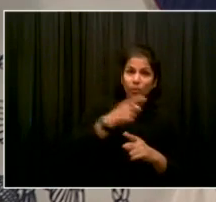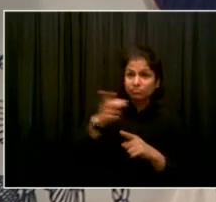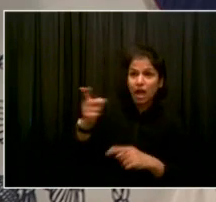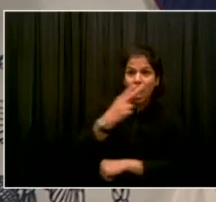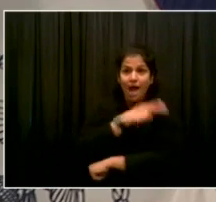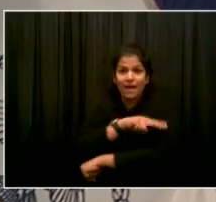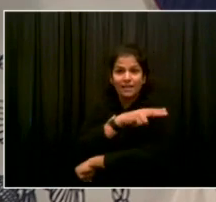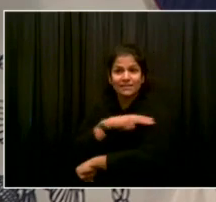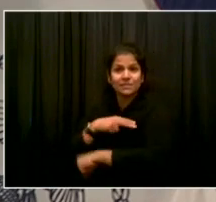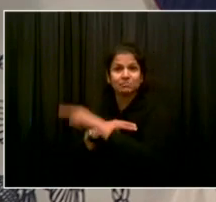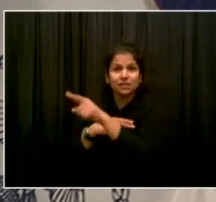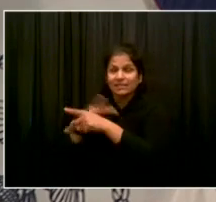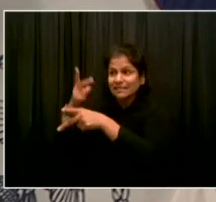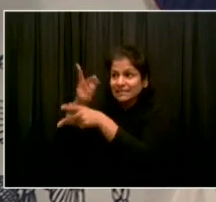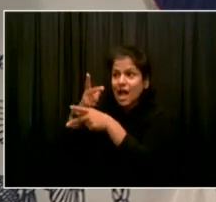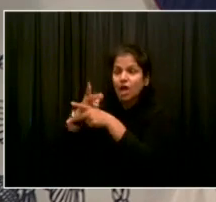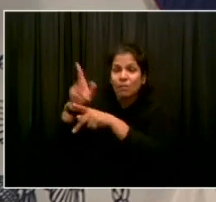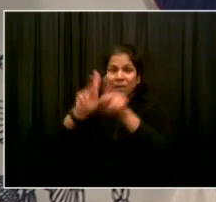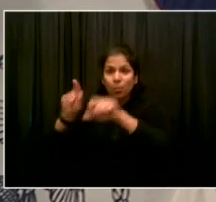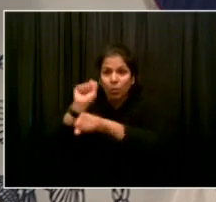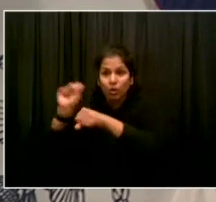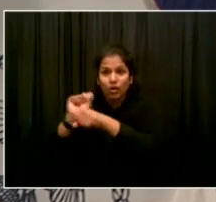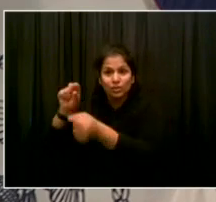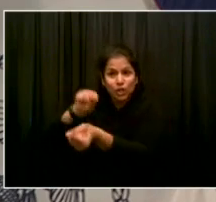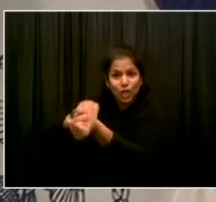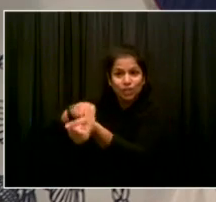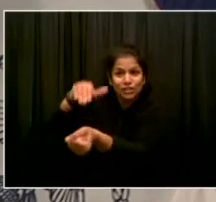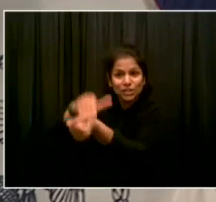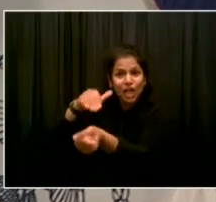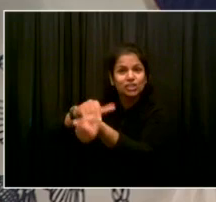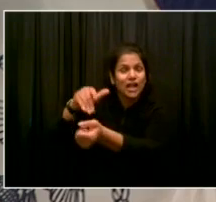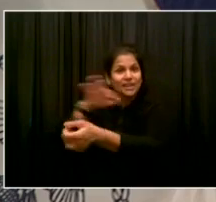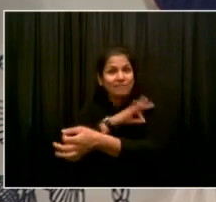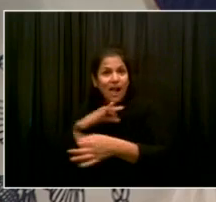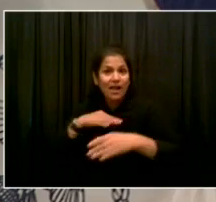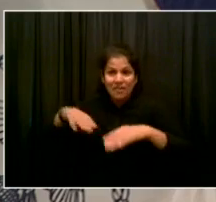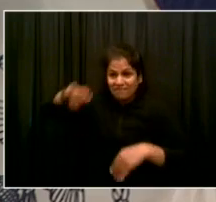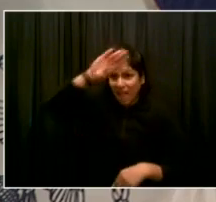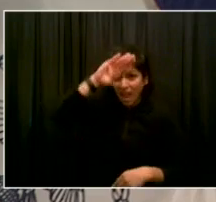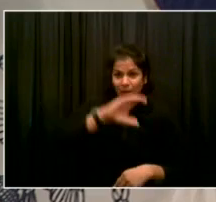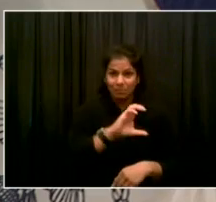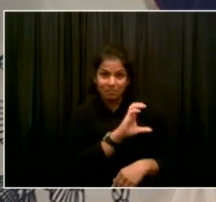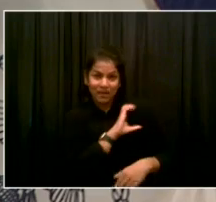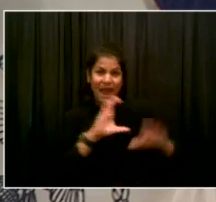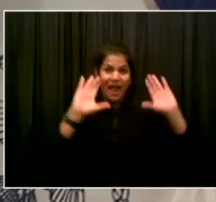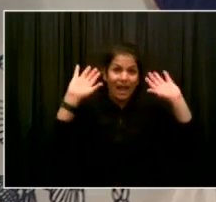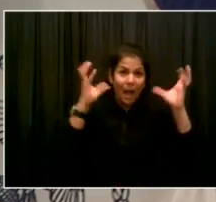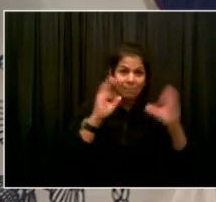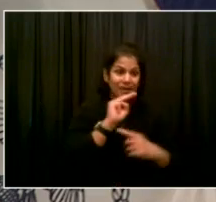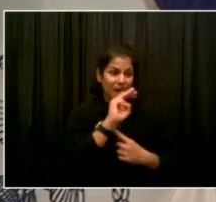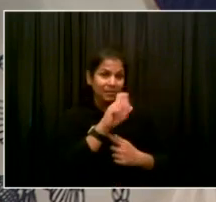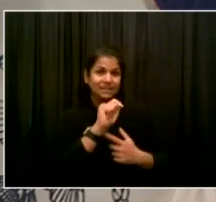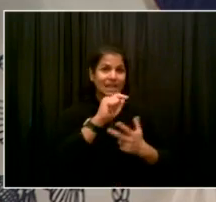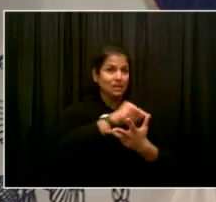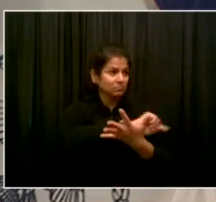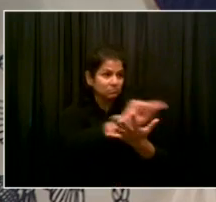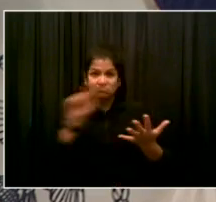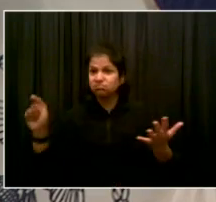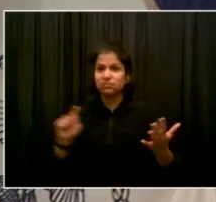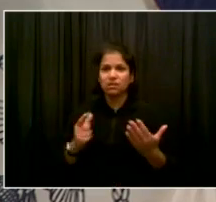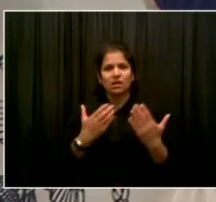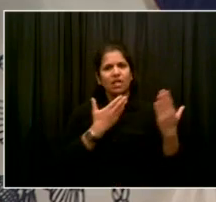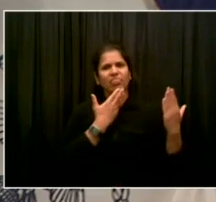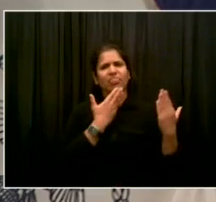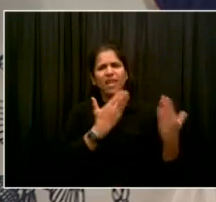these people care, and they are there for you. And even though we're going through that stress, and